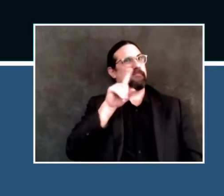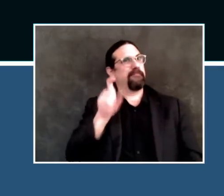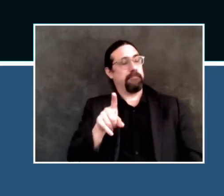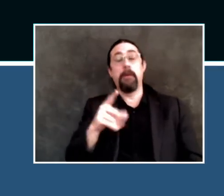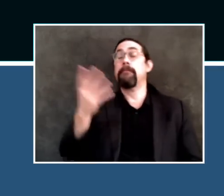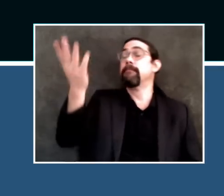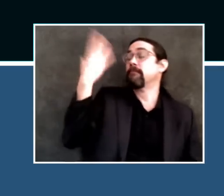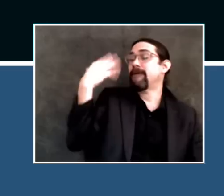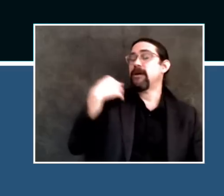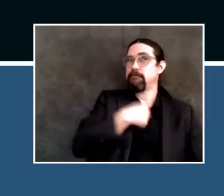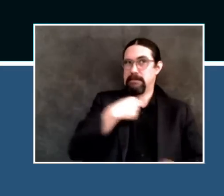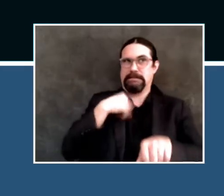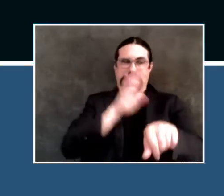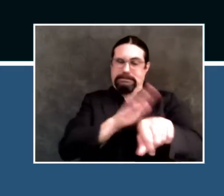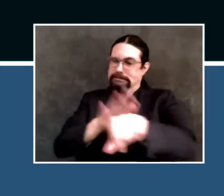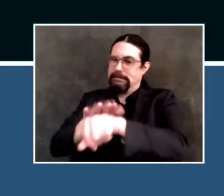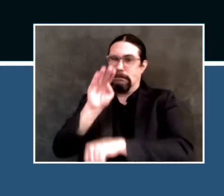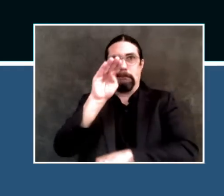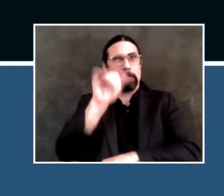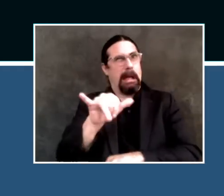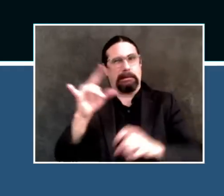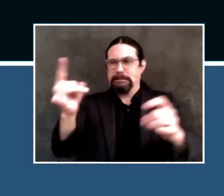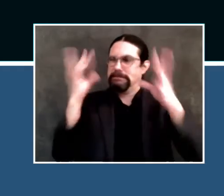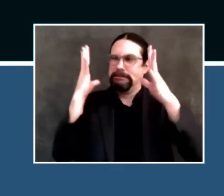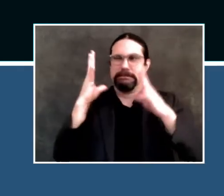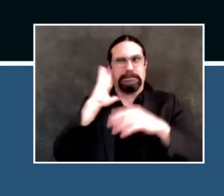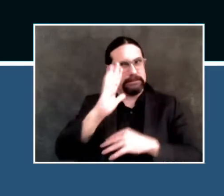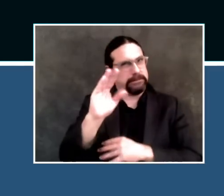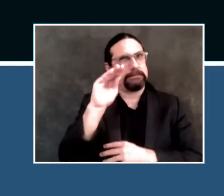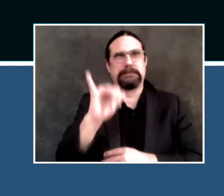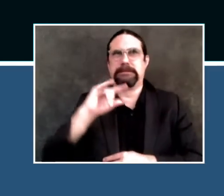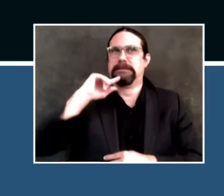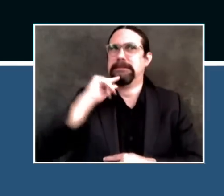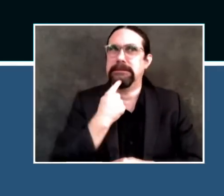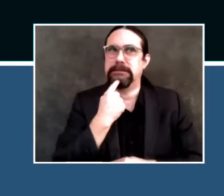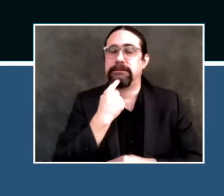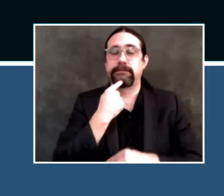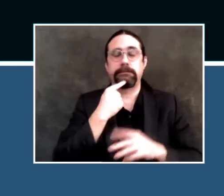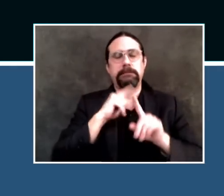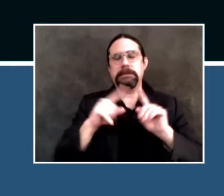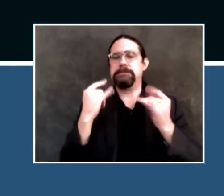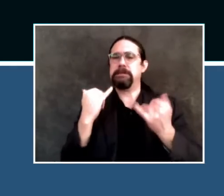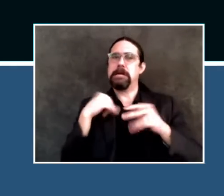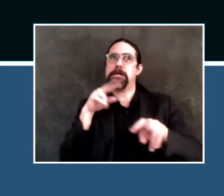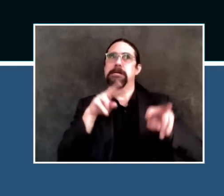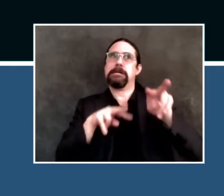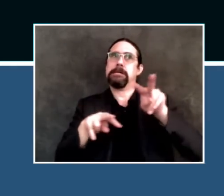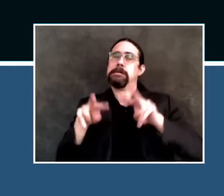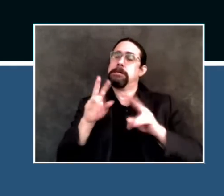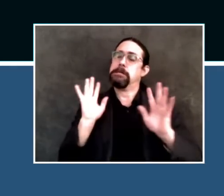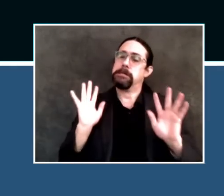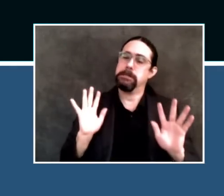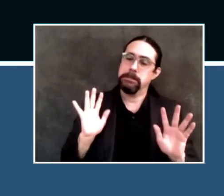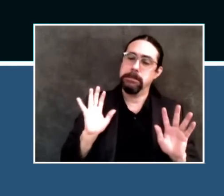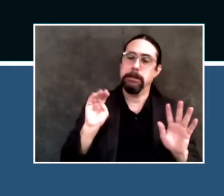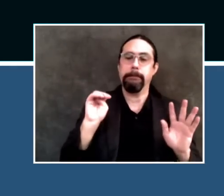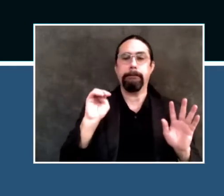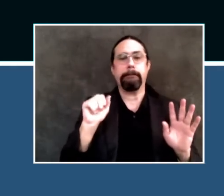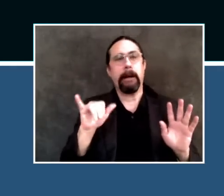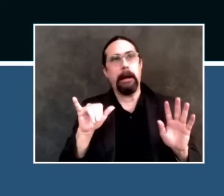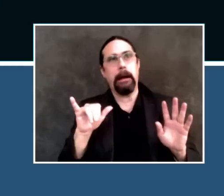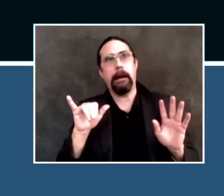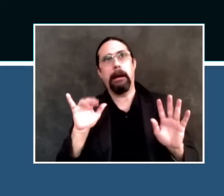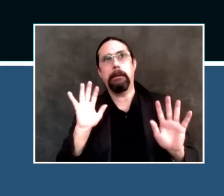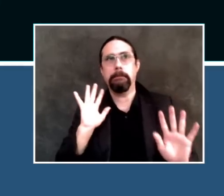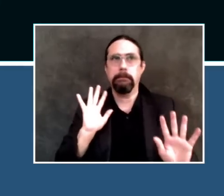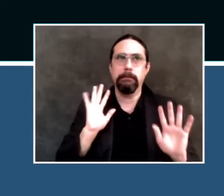I originally feared it would be, and I want it to be easier for all of us. But I think the way to think about this is April and